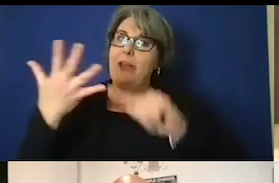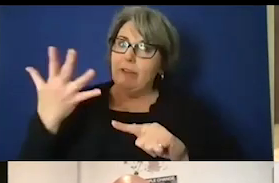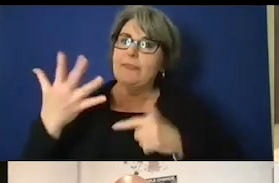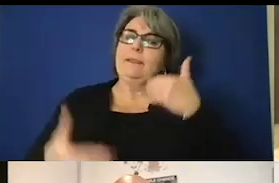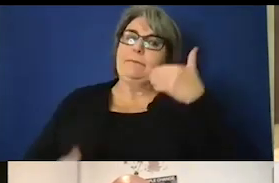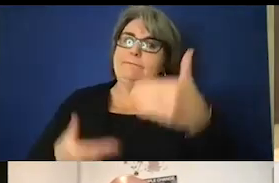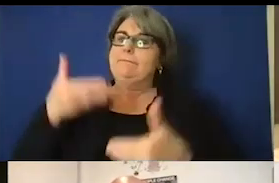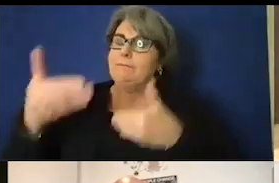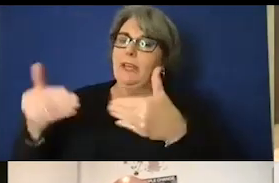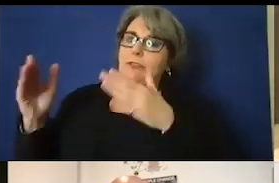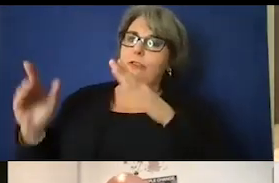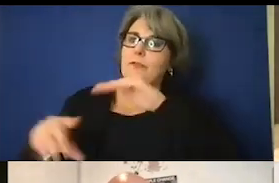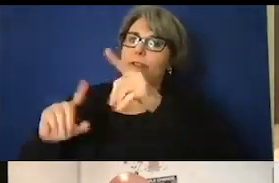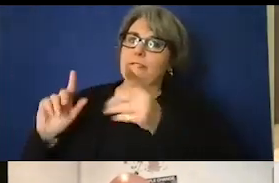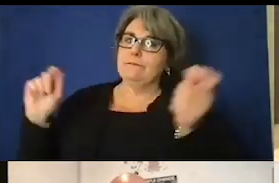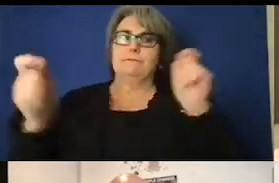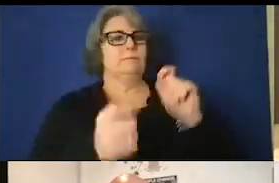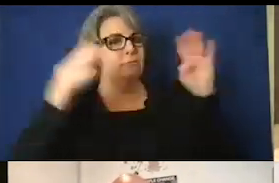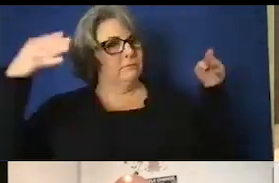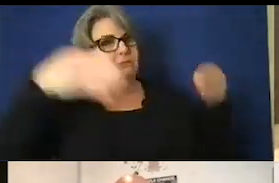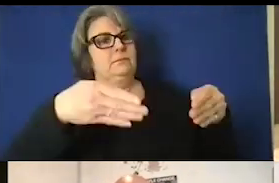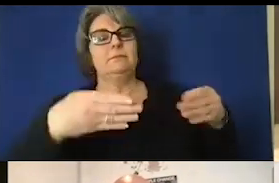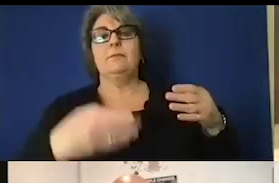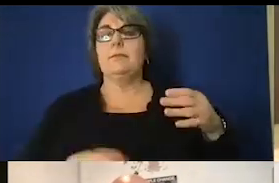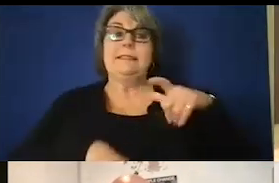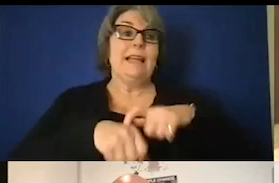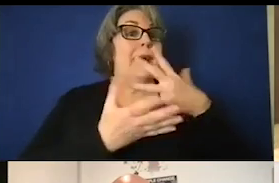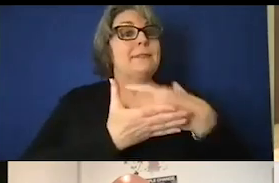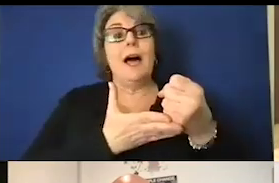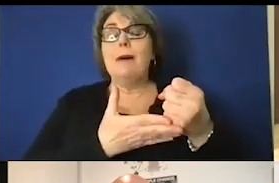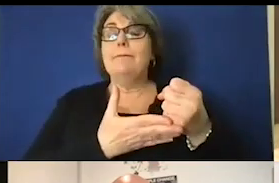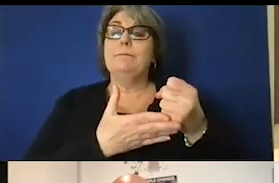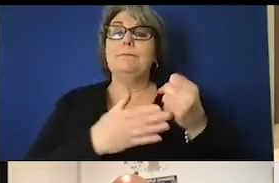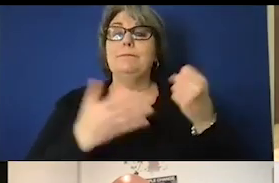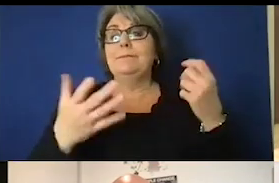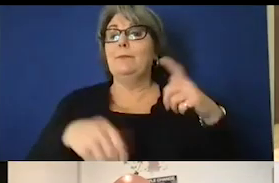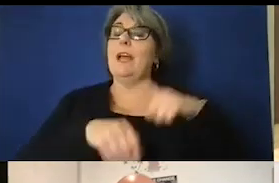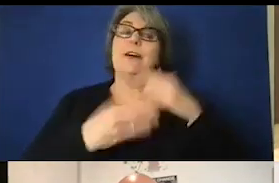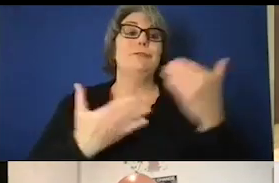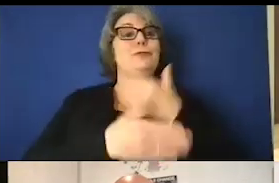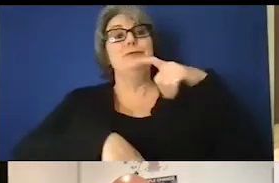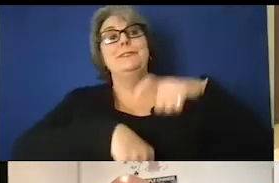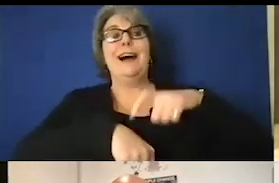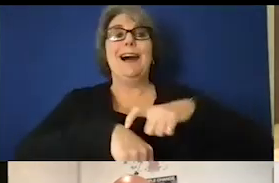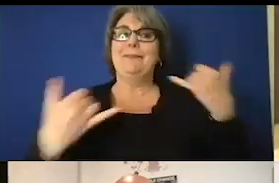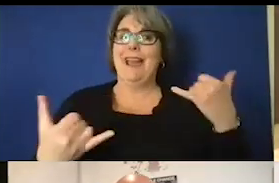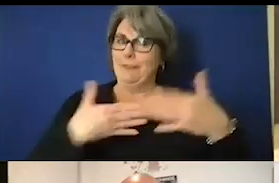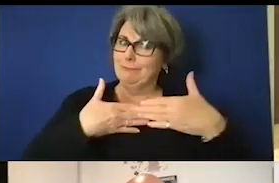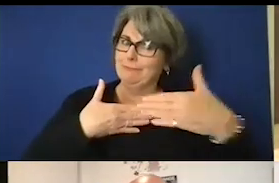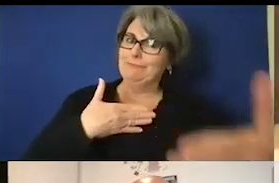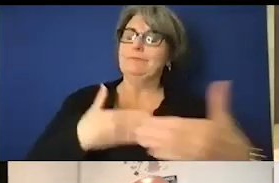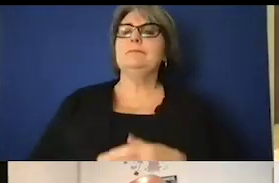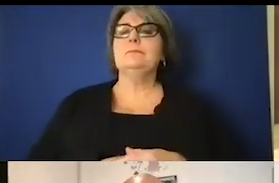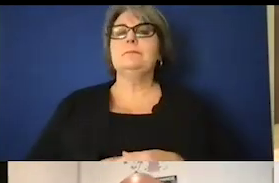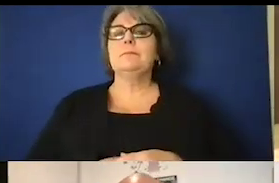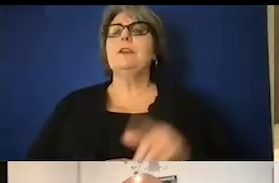of traditionalism. That's over and done with. I'm sorry, time's up, it expired. We're in a new wave, man. And so that you